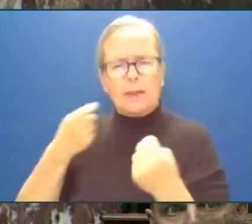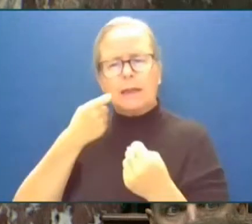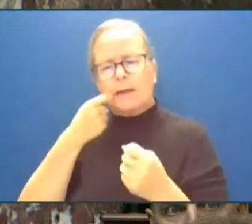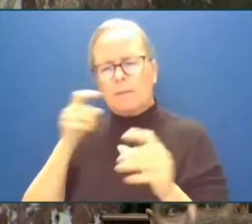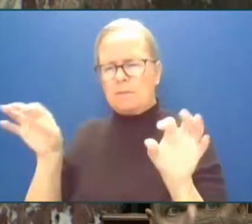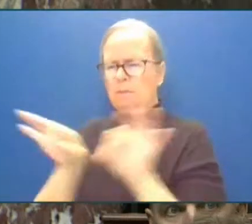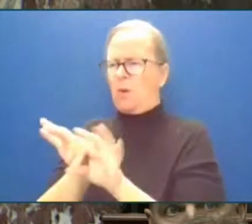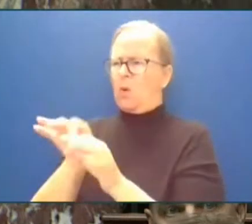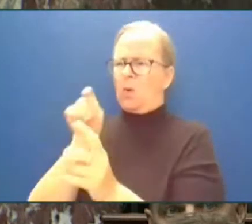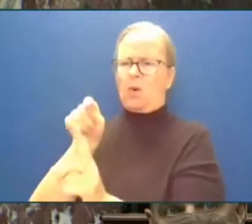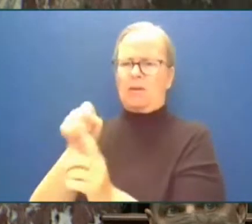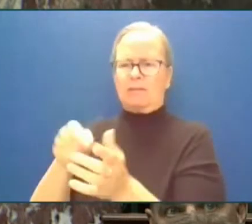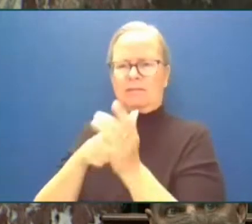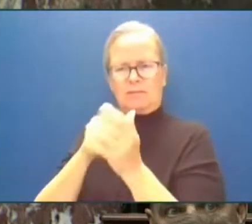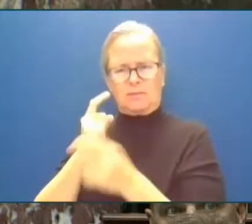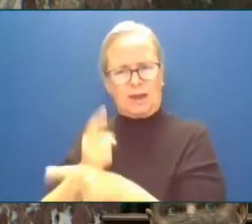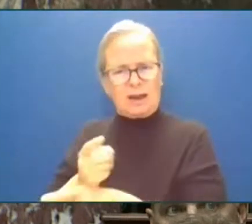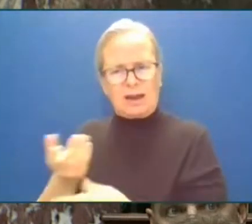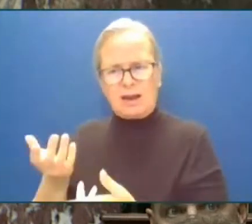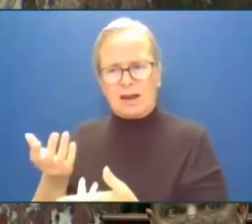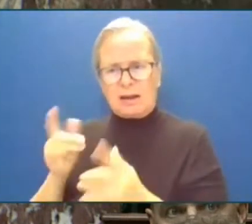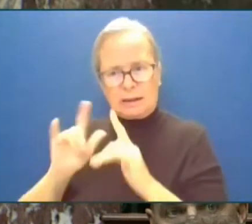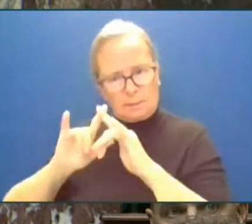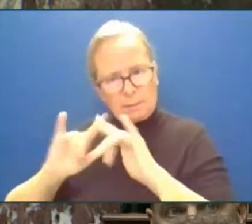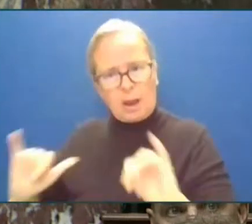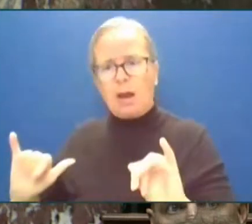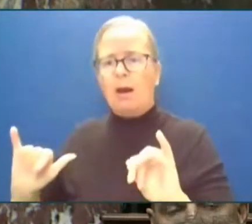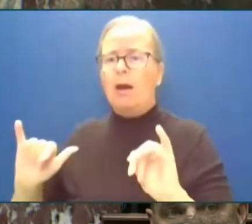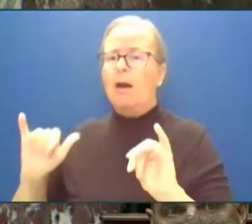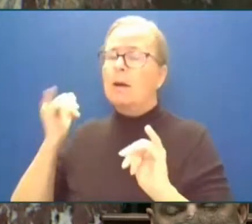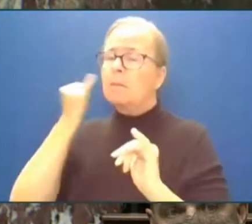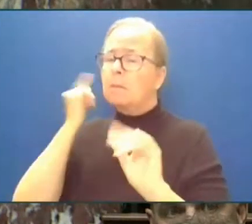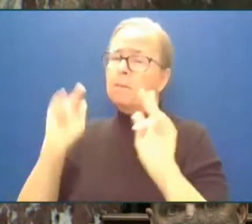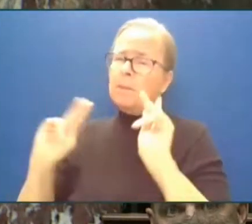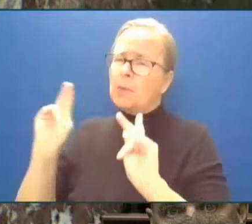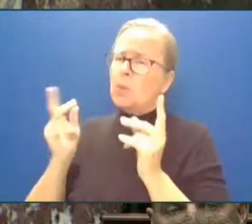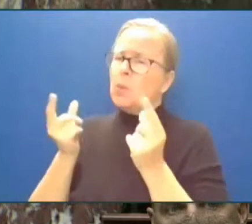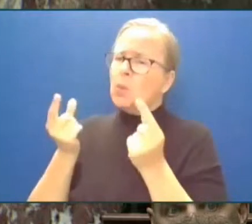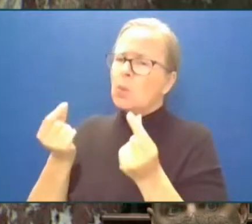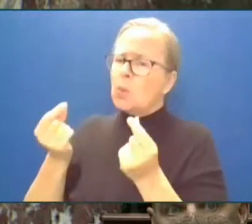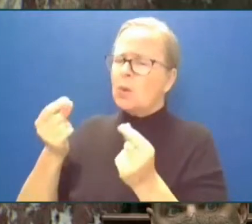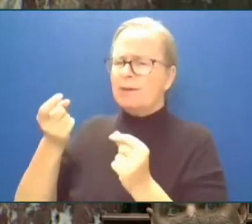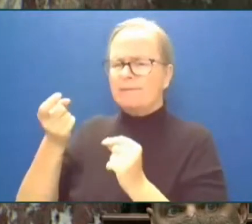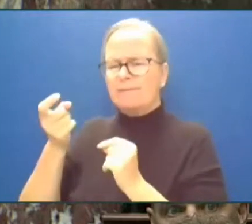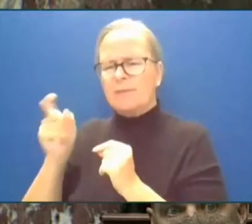accept consequences for their actions. If there's criminal behavior that's been proven in a court of law, then